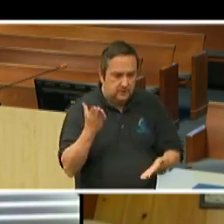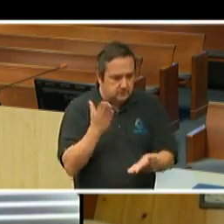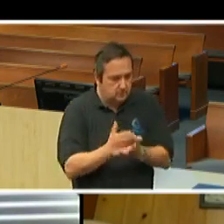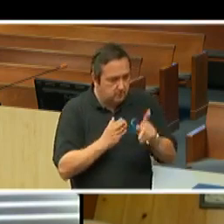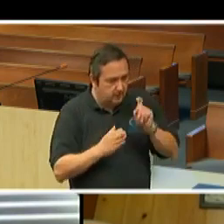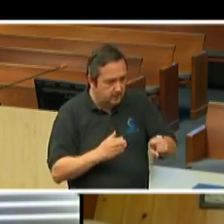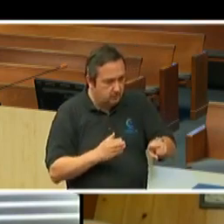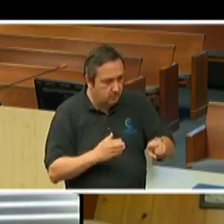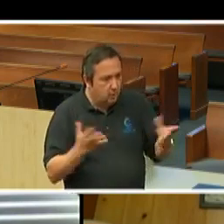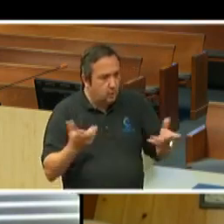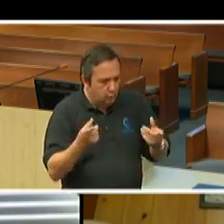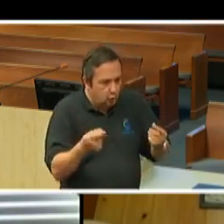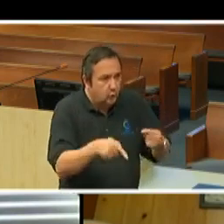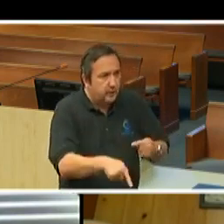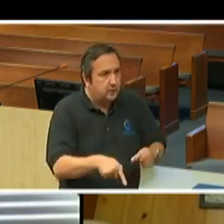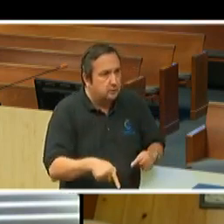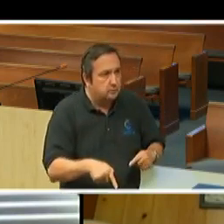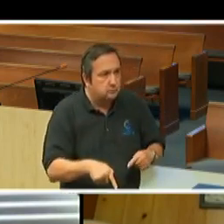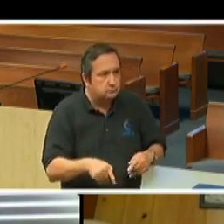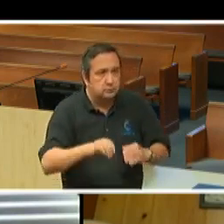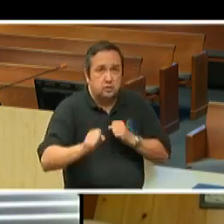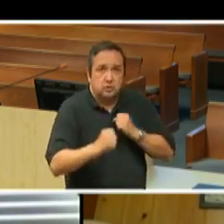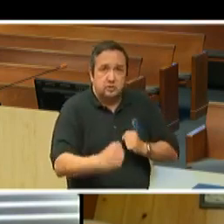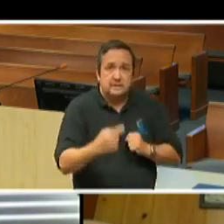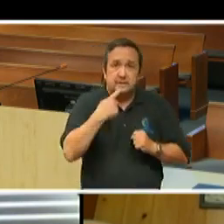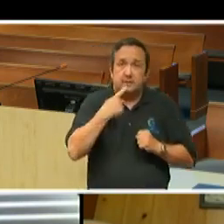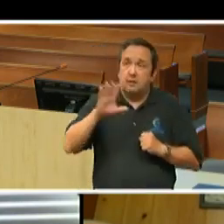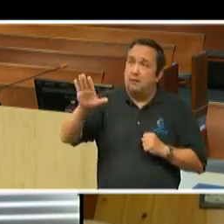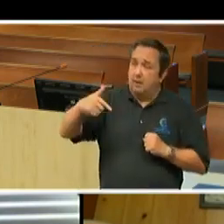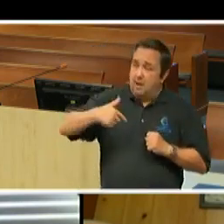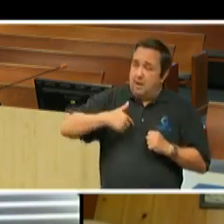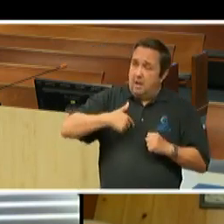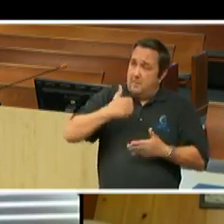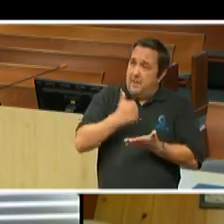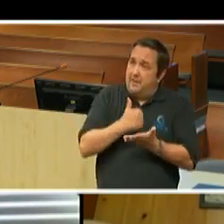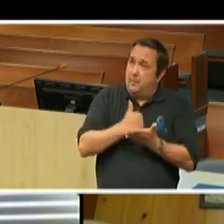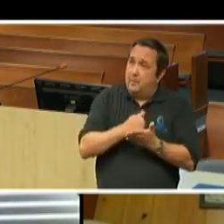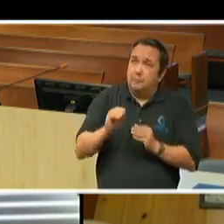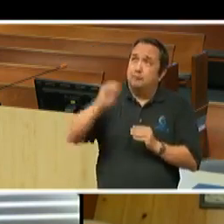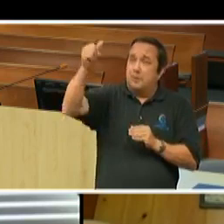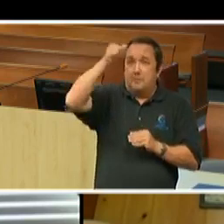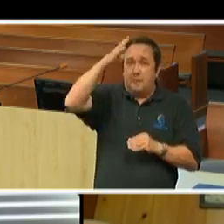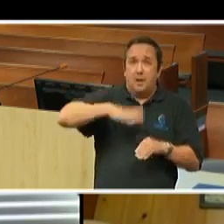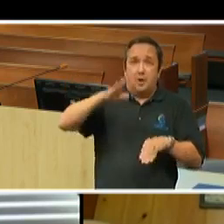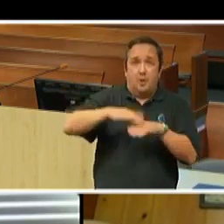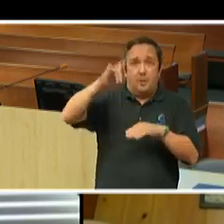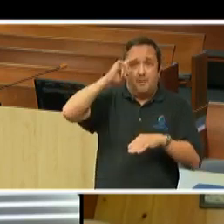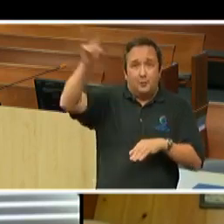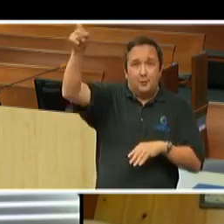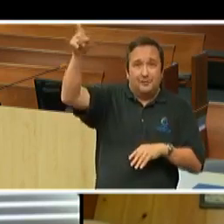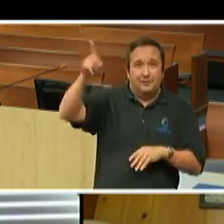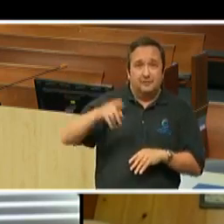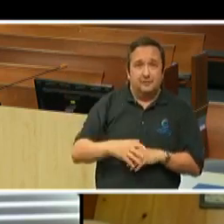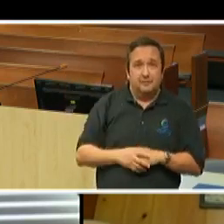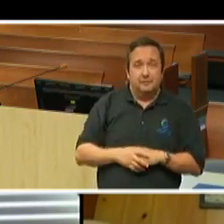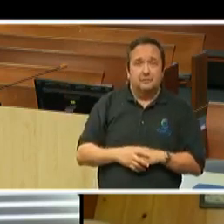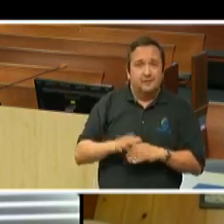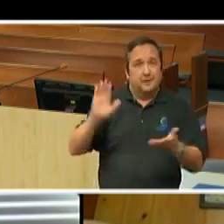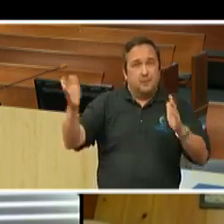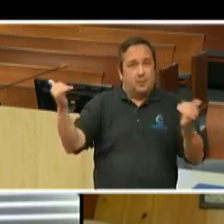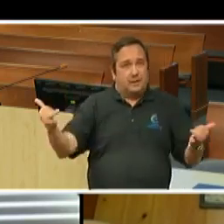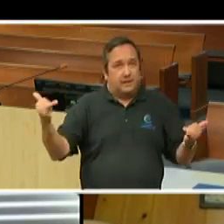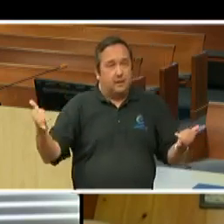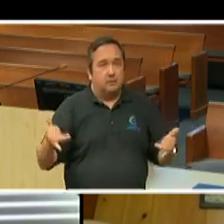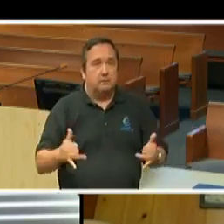janitor, "What are you doing?" And the janitor said, "Well, I'm helping put a man on the moon." And so the analog today is